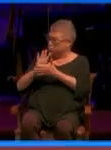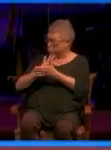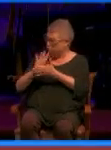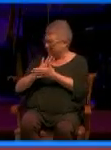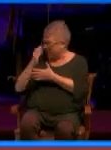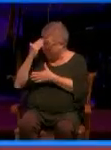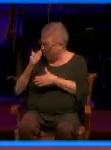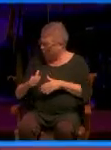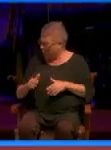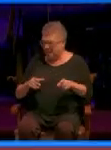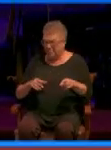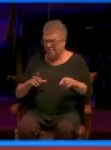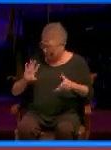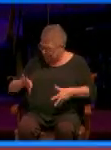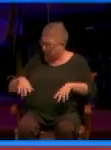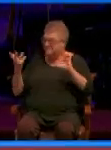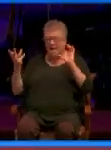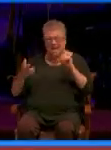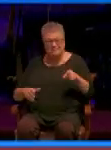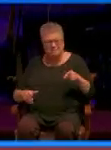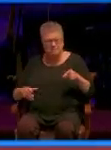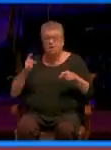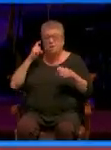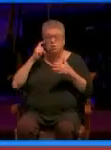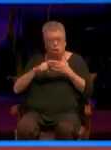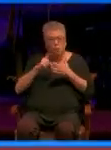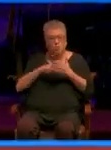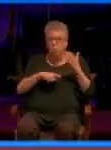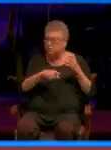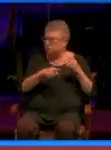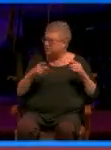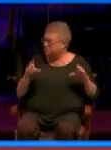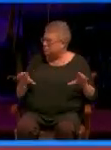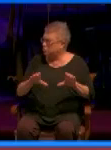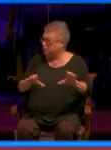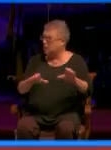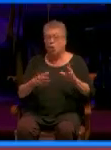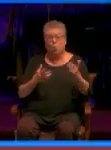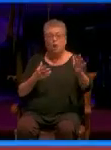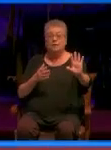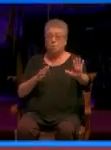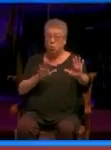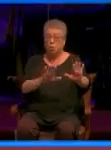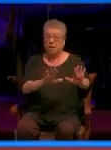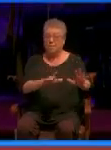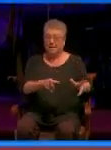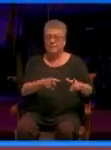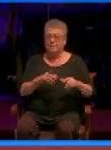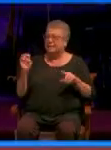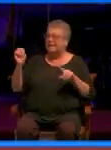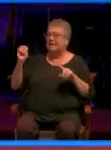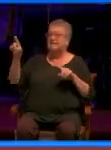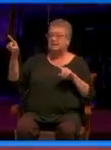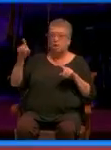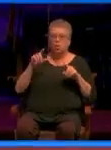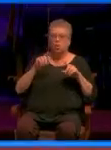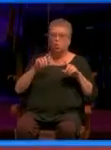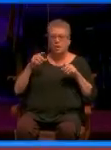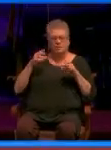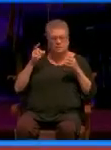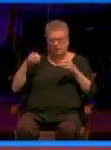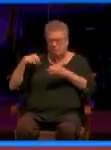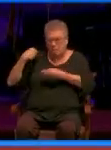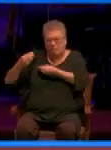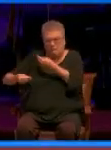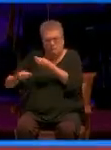I mean, this is a mess. Now notice what she does. She says, wait a minute, my son. Esau's about to get what you're supposed